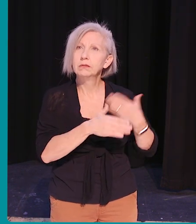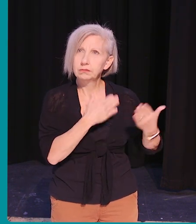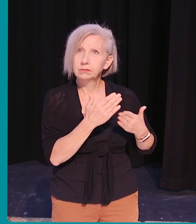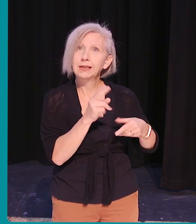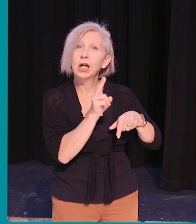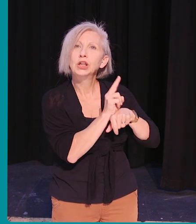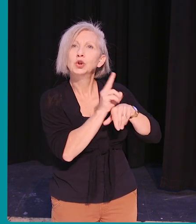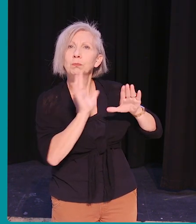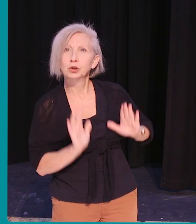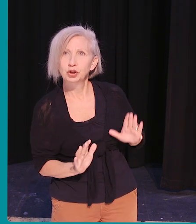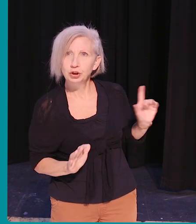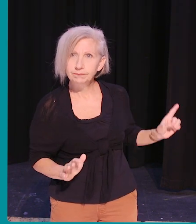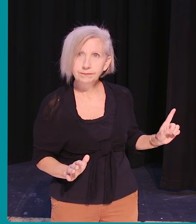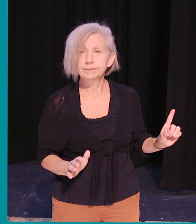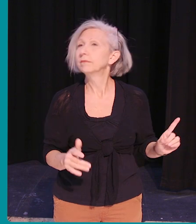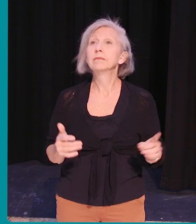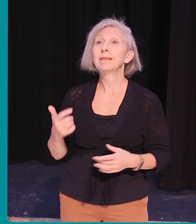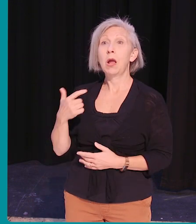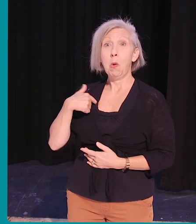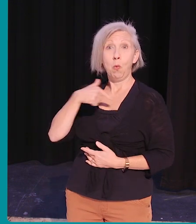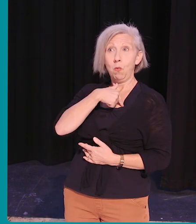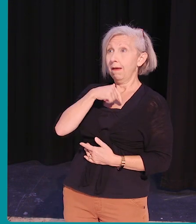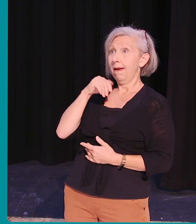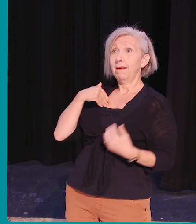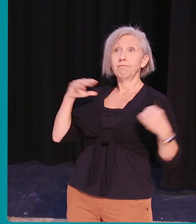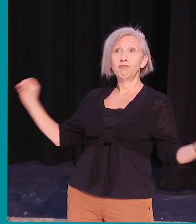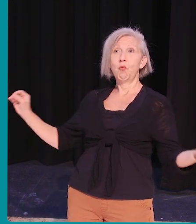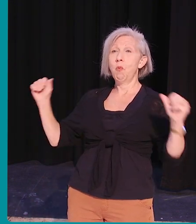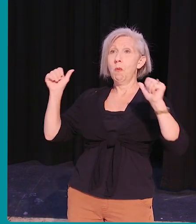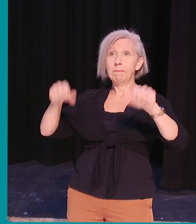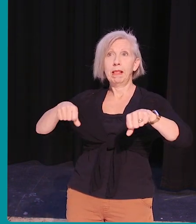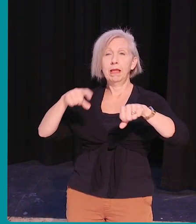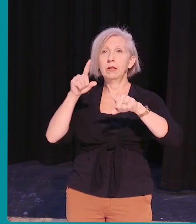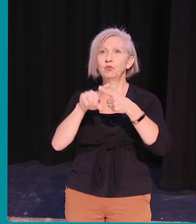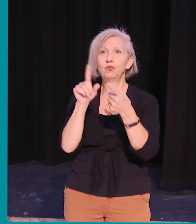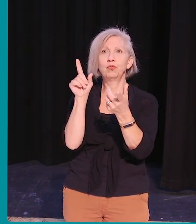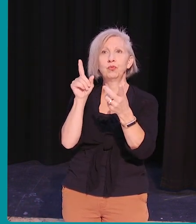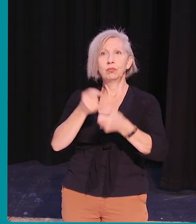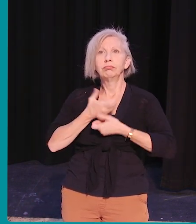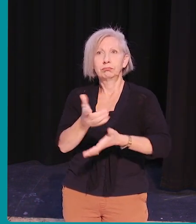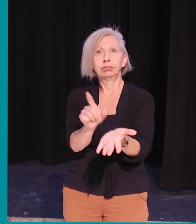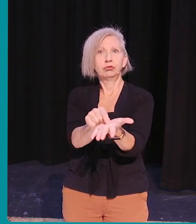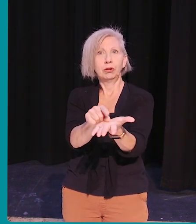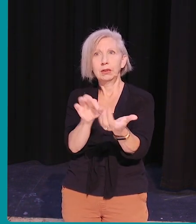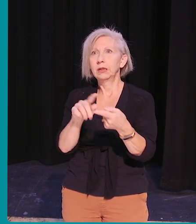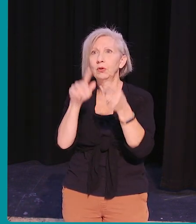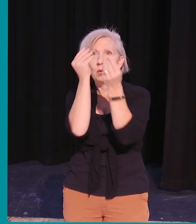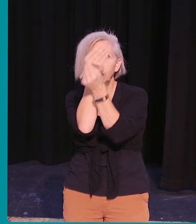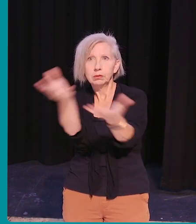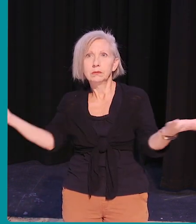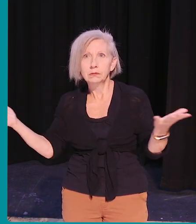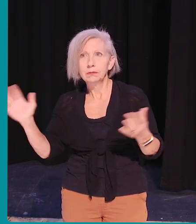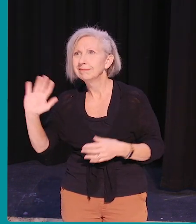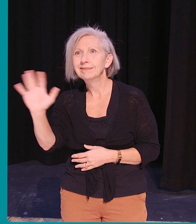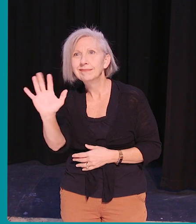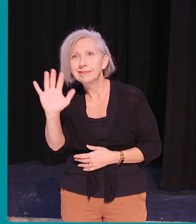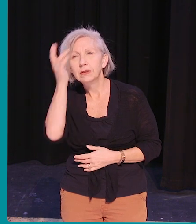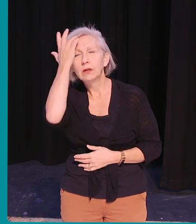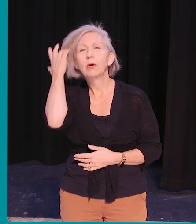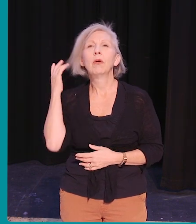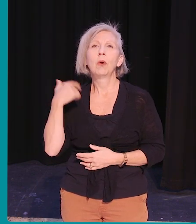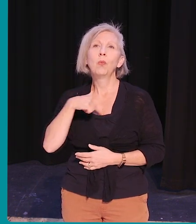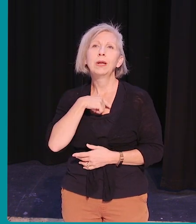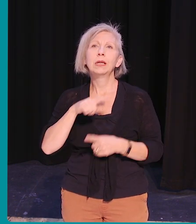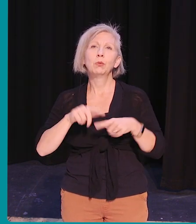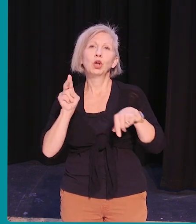like Katie who navigated that space. But now, anybody can publish, right? Anybody at all. That stupid person that